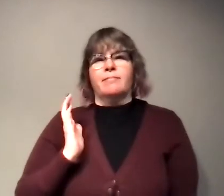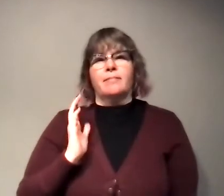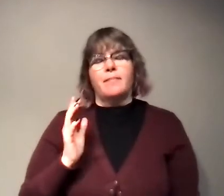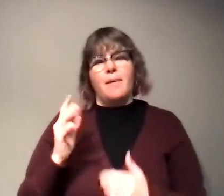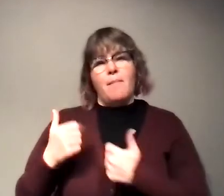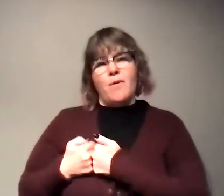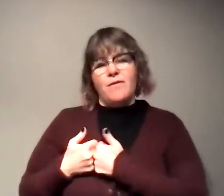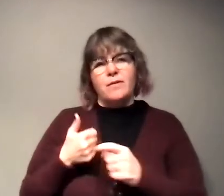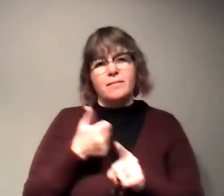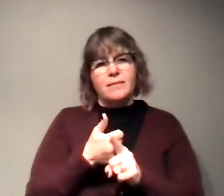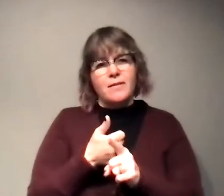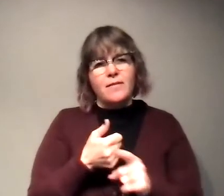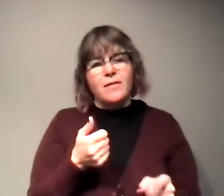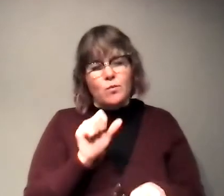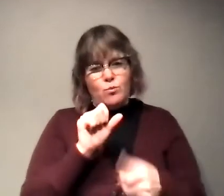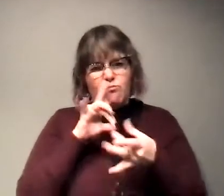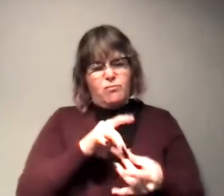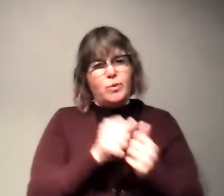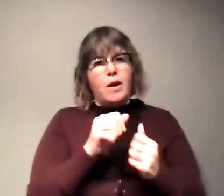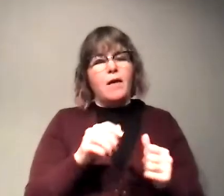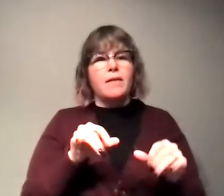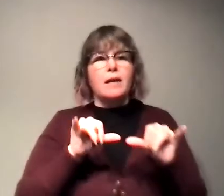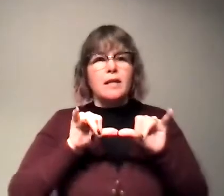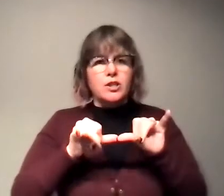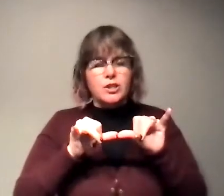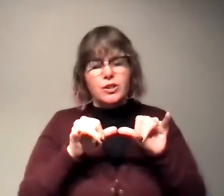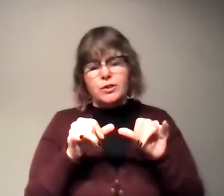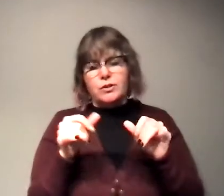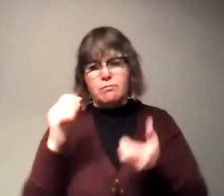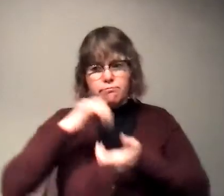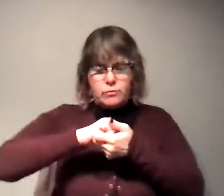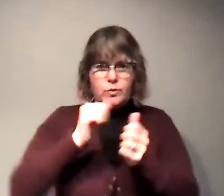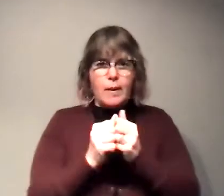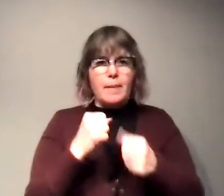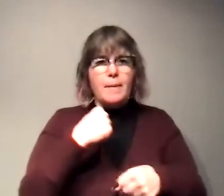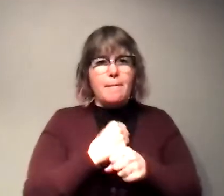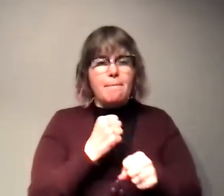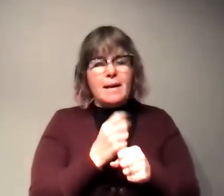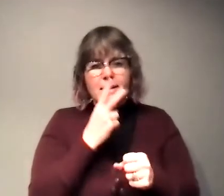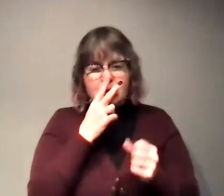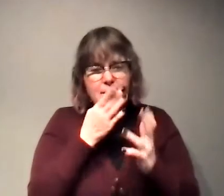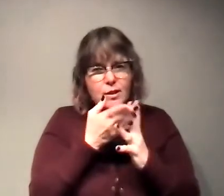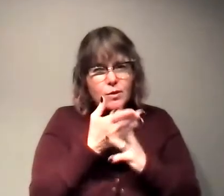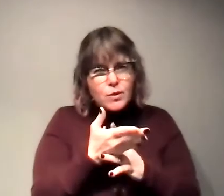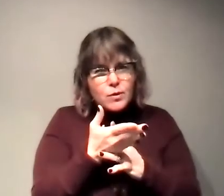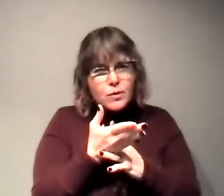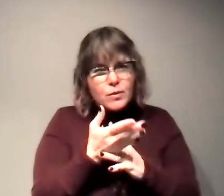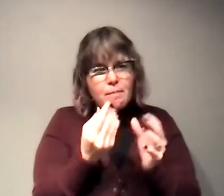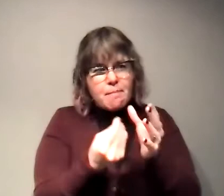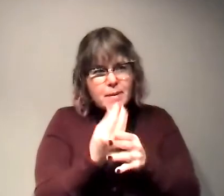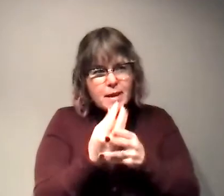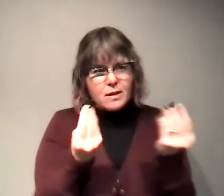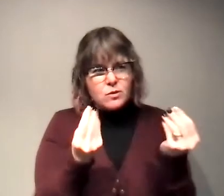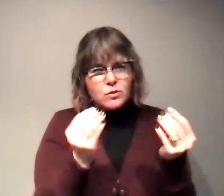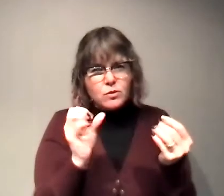that was working on this. He and engineers together were working to basically make like see-through plant